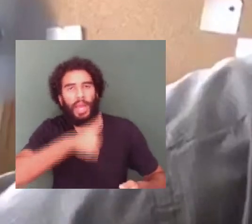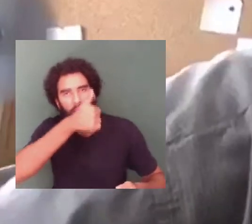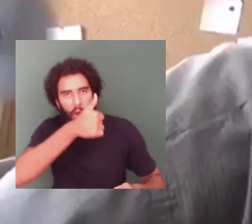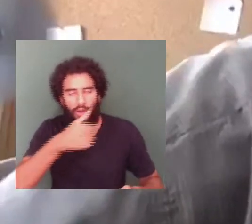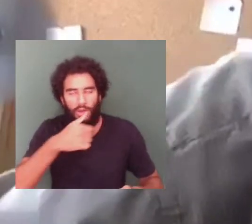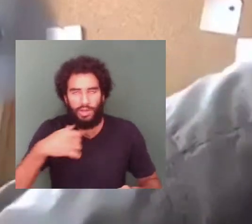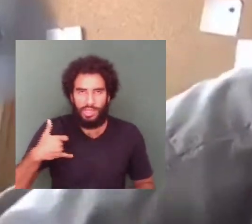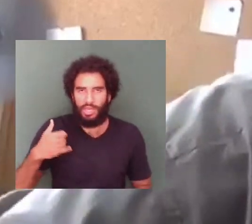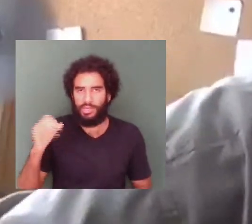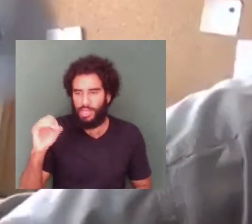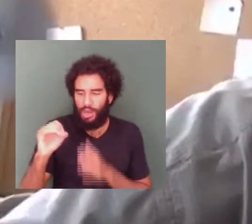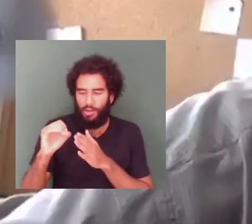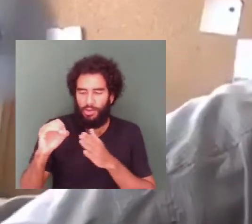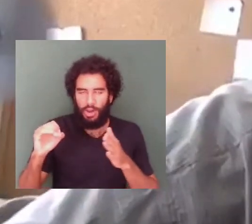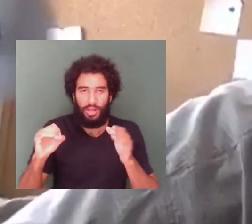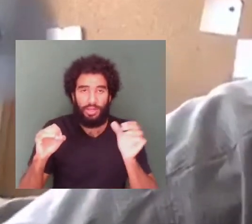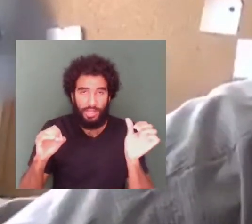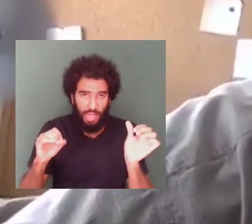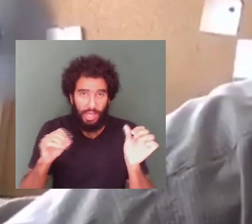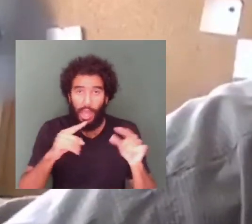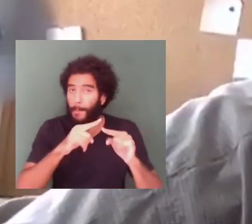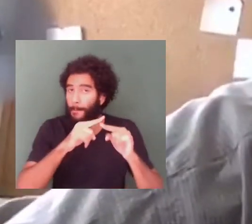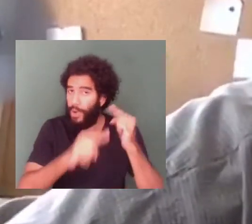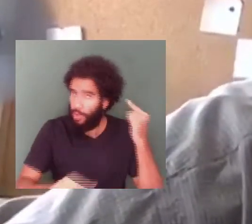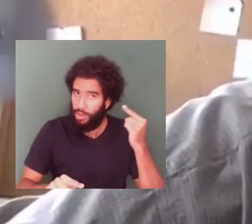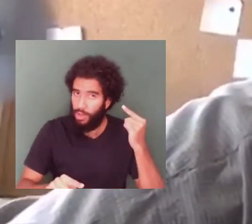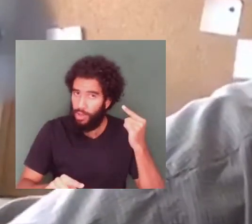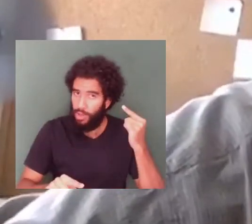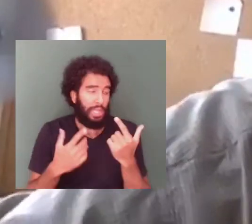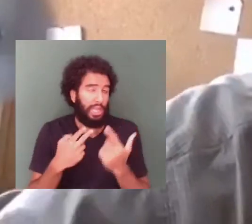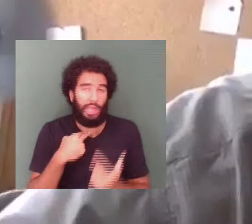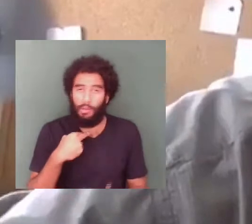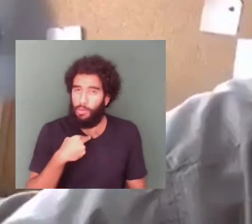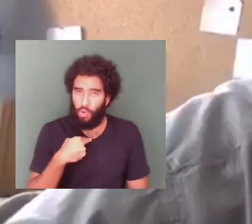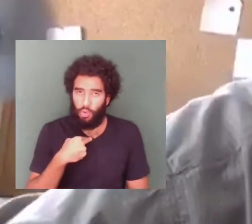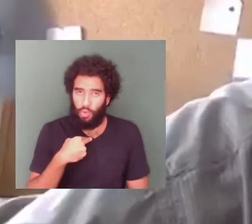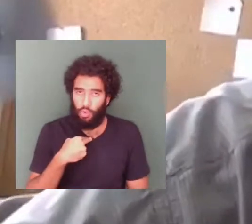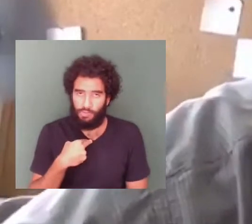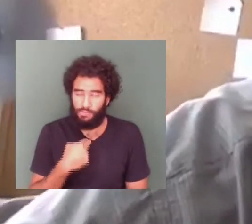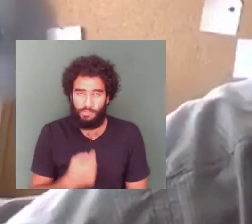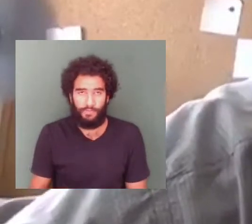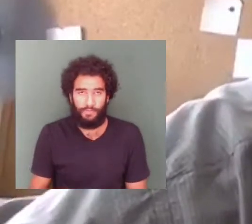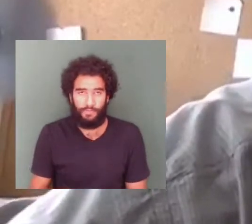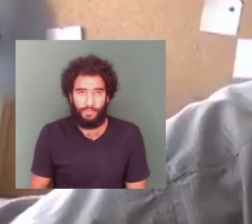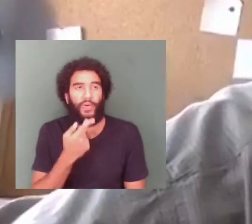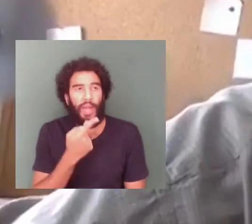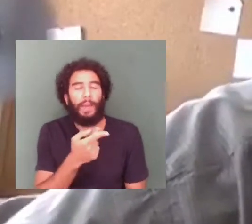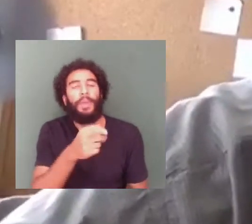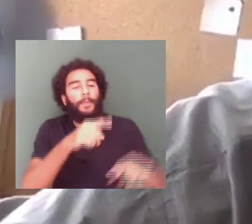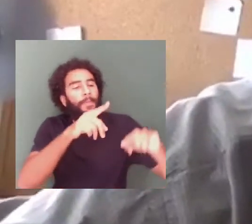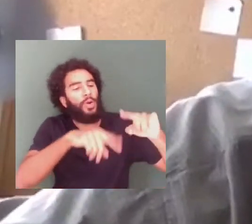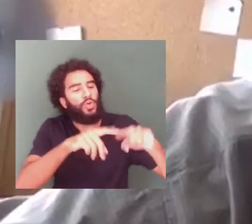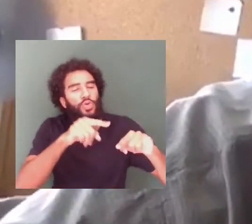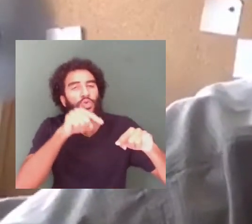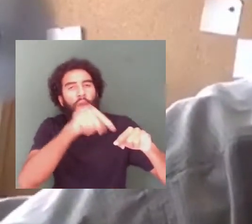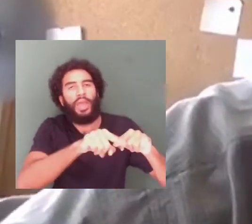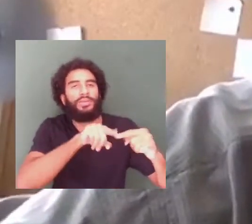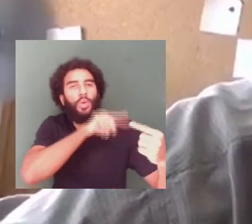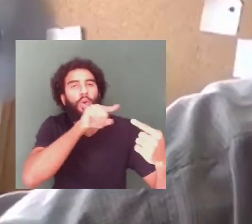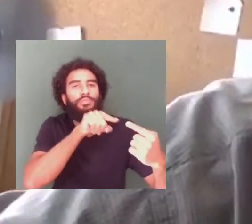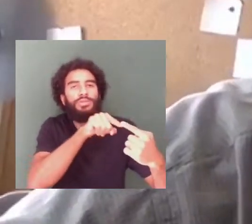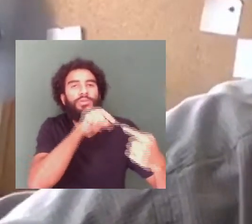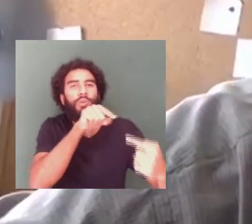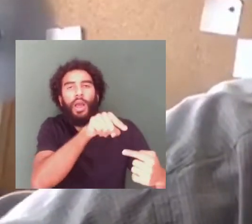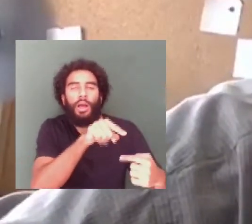from 0 to 35 months of age. That's not allowed. And it cannot be said that